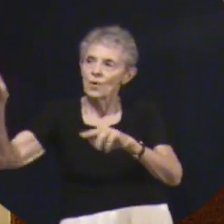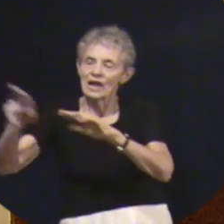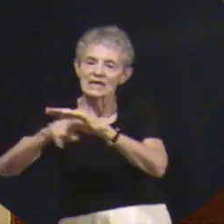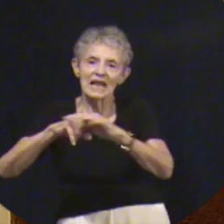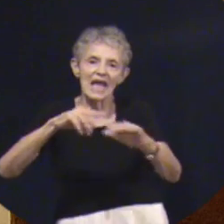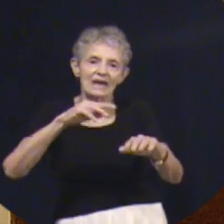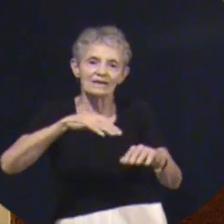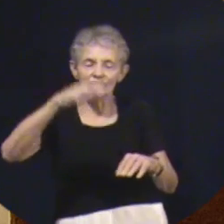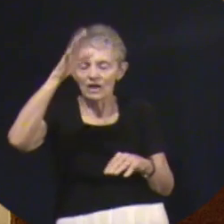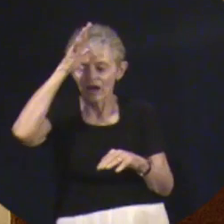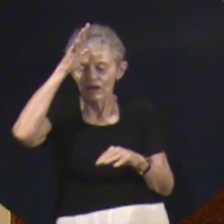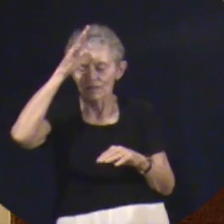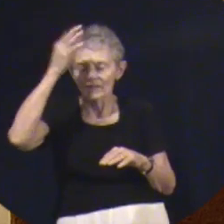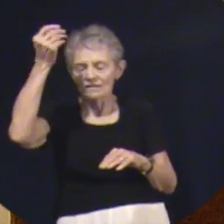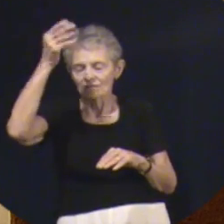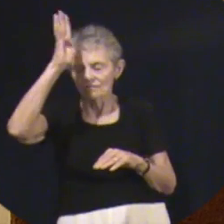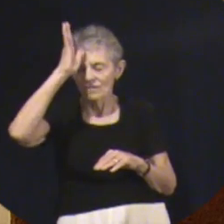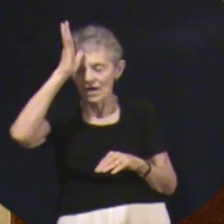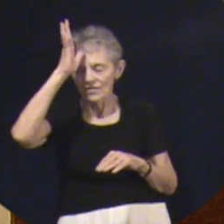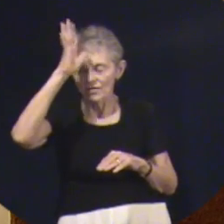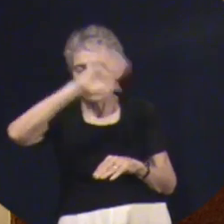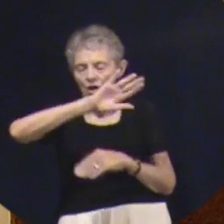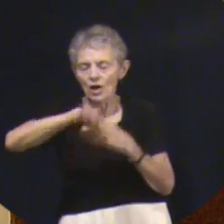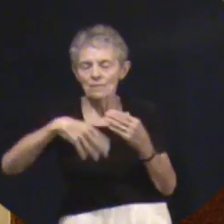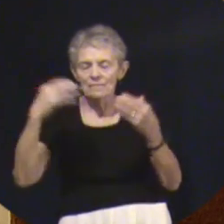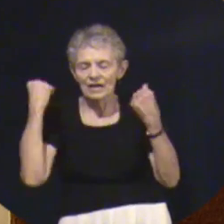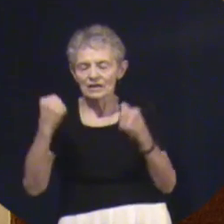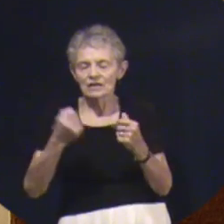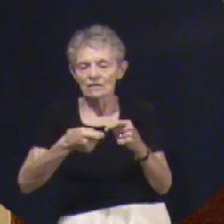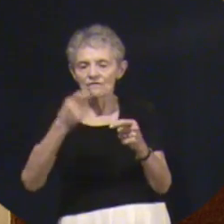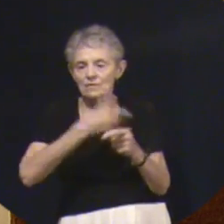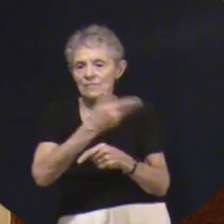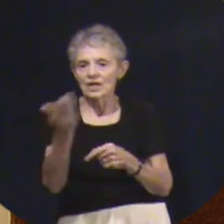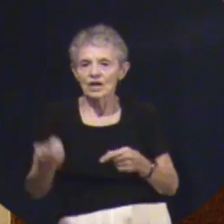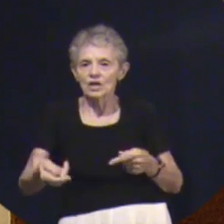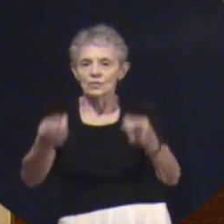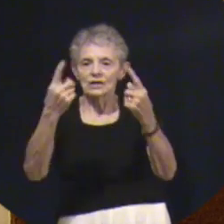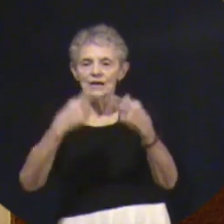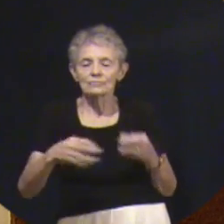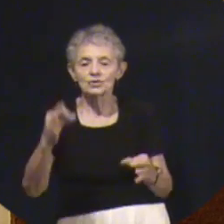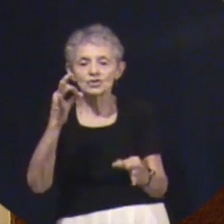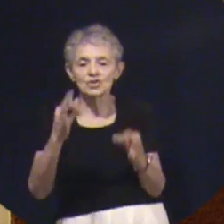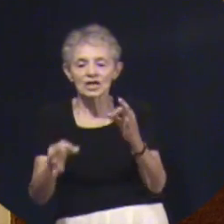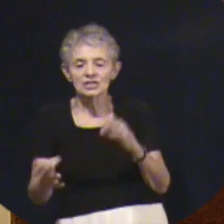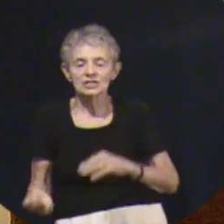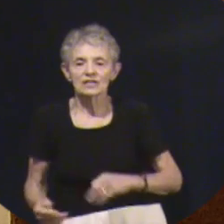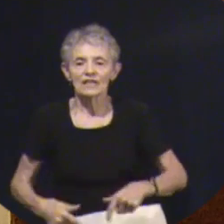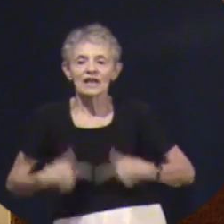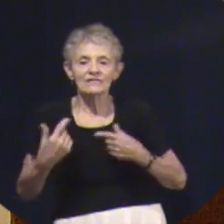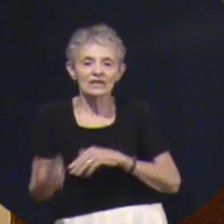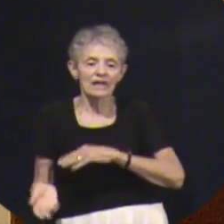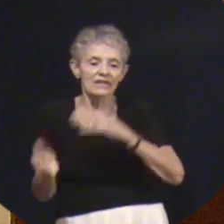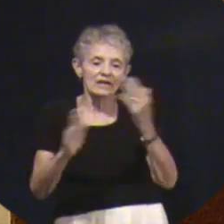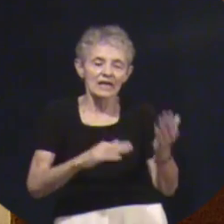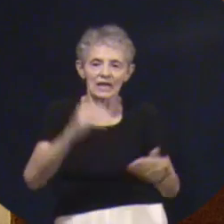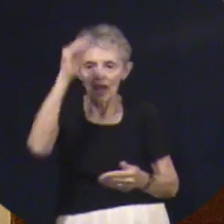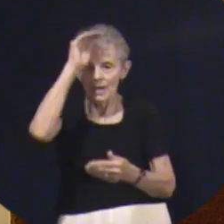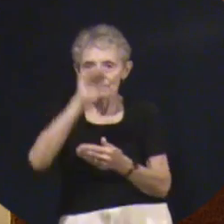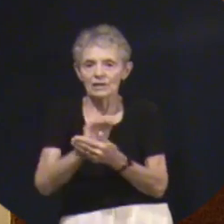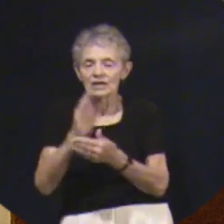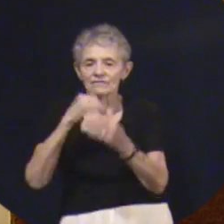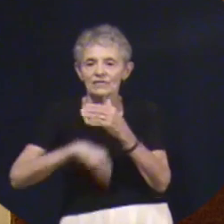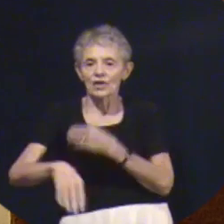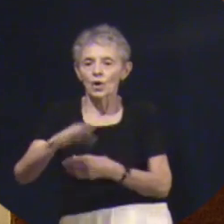the right hand of God, the Father Almighty. From there he will come to judge the living and the dead. I believe in the